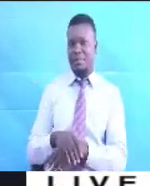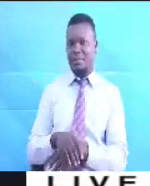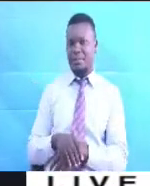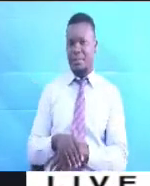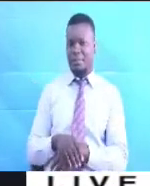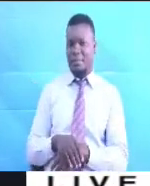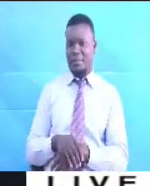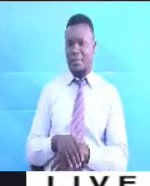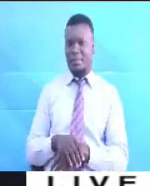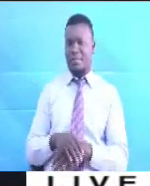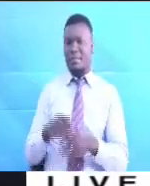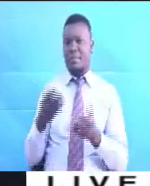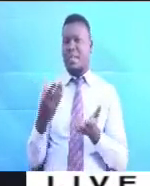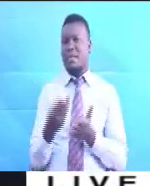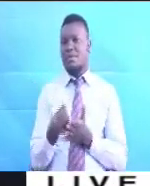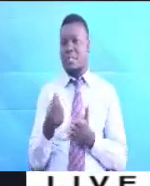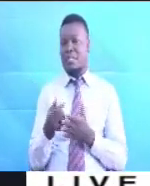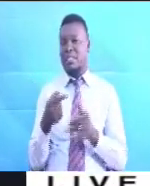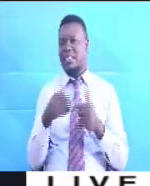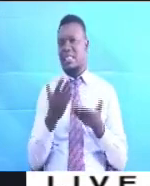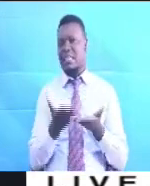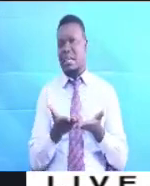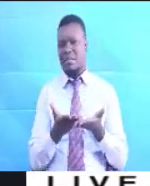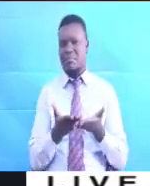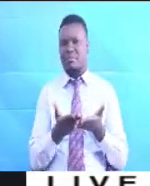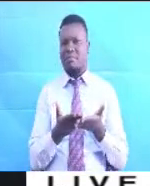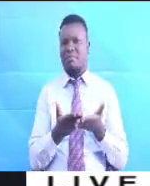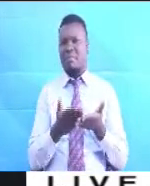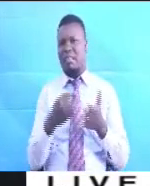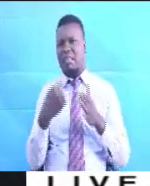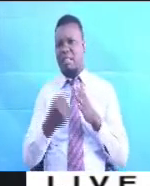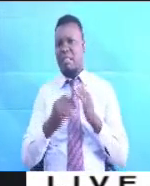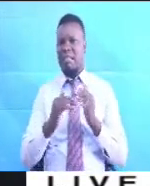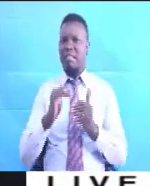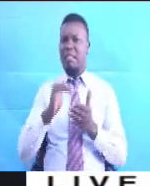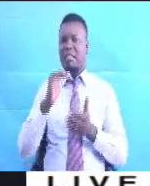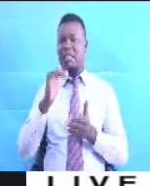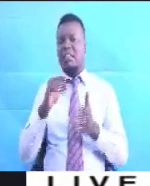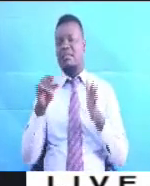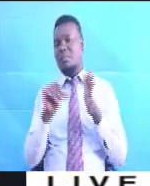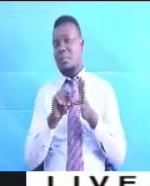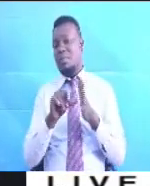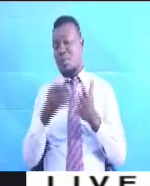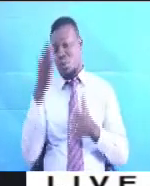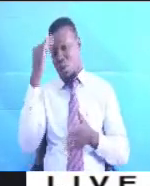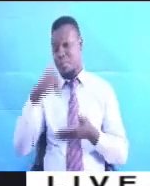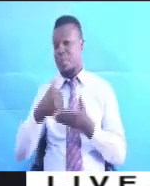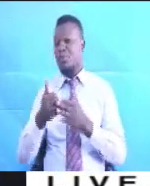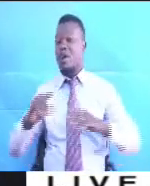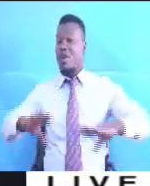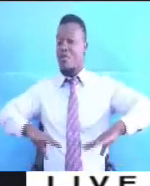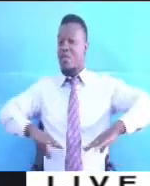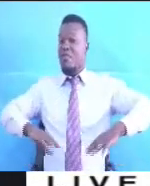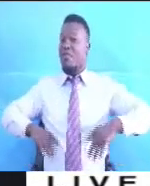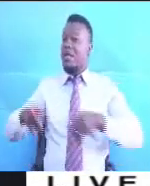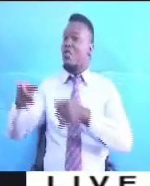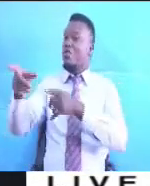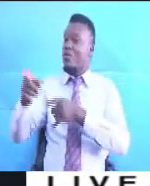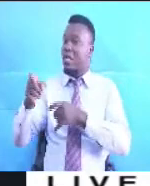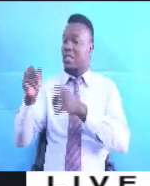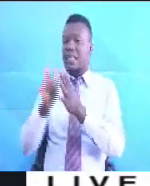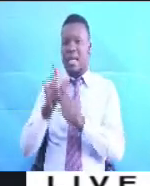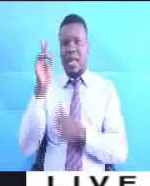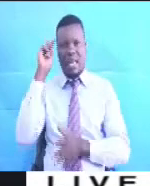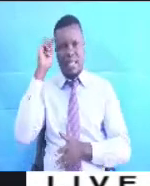from Ministry of Finance. External shocks arising from the Russia-Ukraine war. We saw fuel